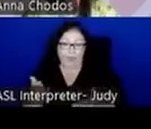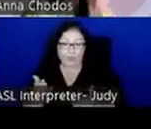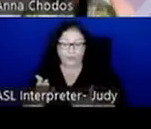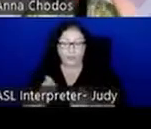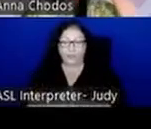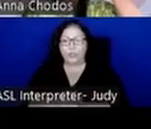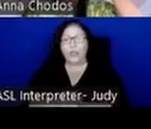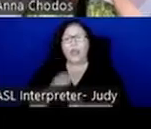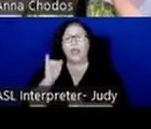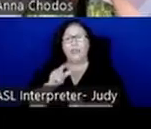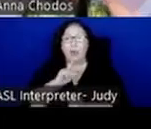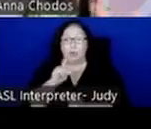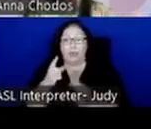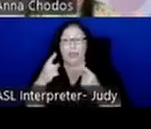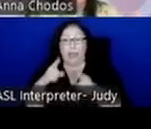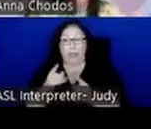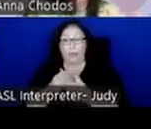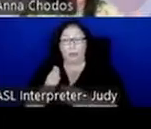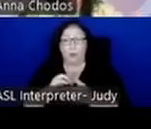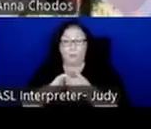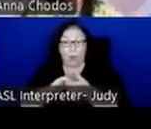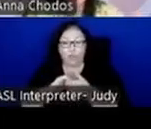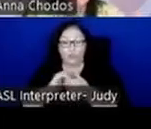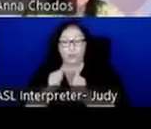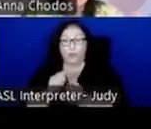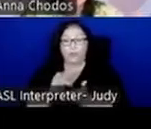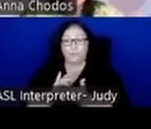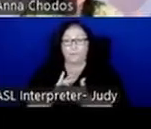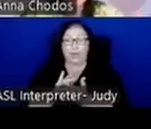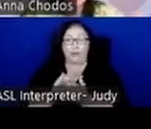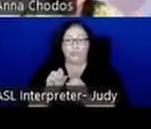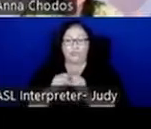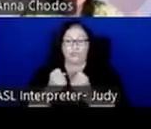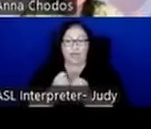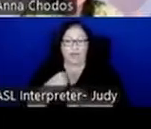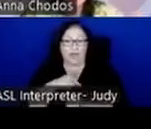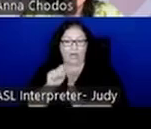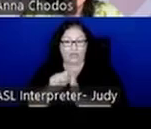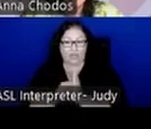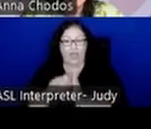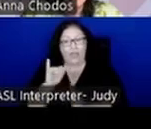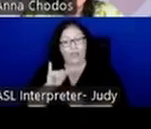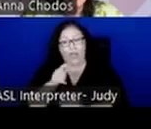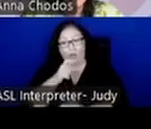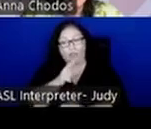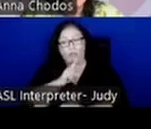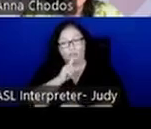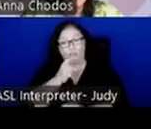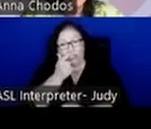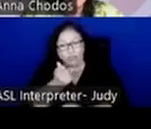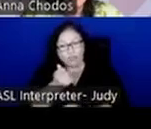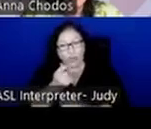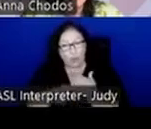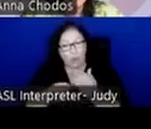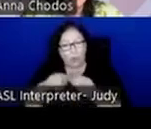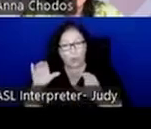a partnership with the Medical Society in our state, who took a great interest in what we were doing and have helped